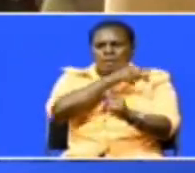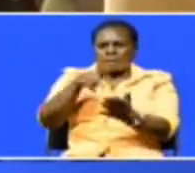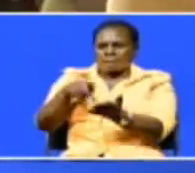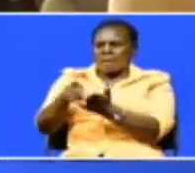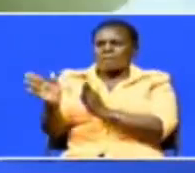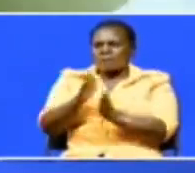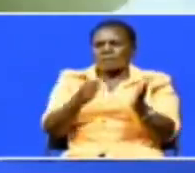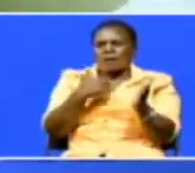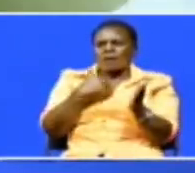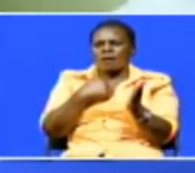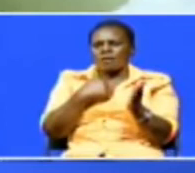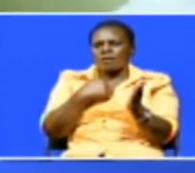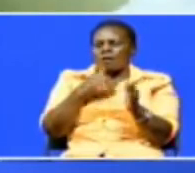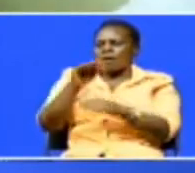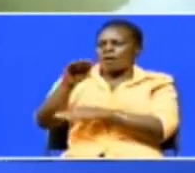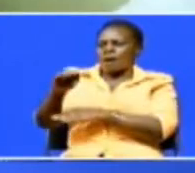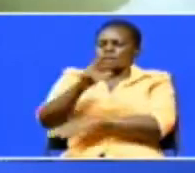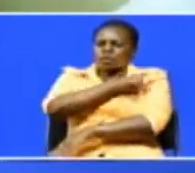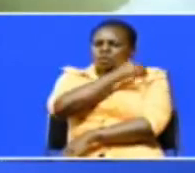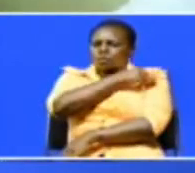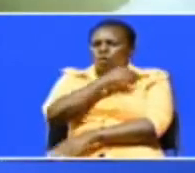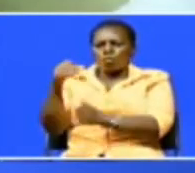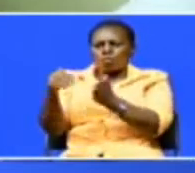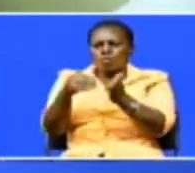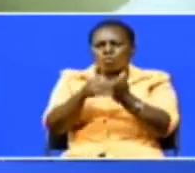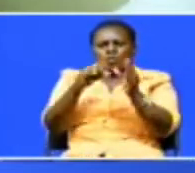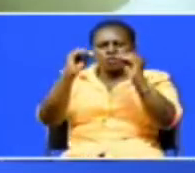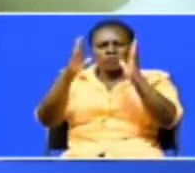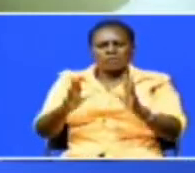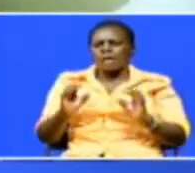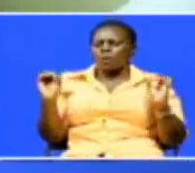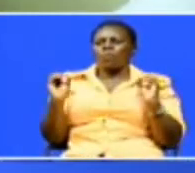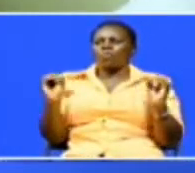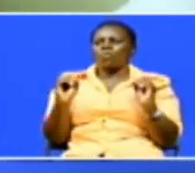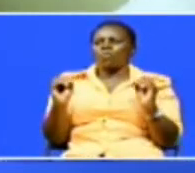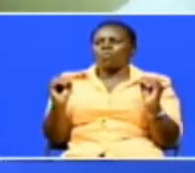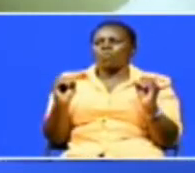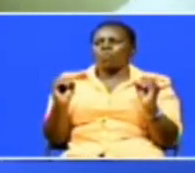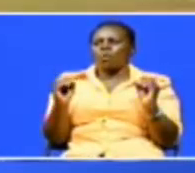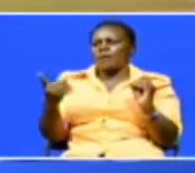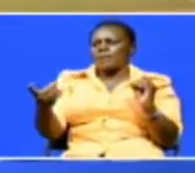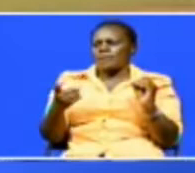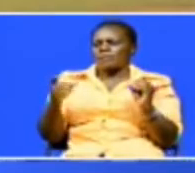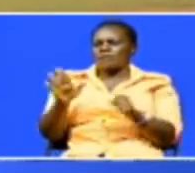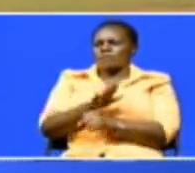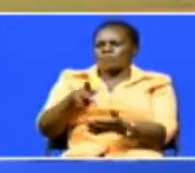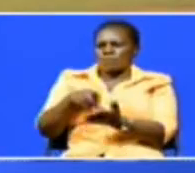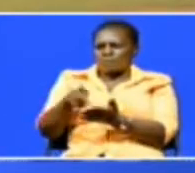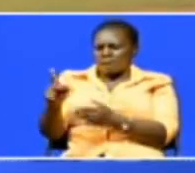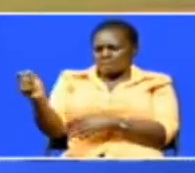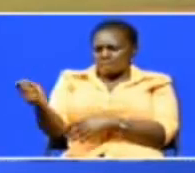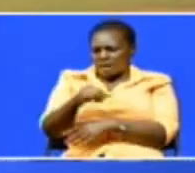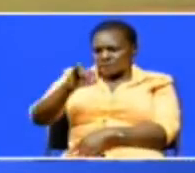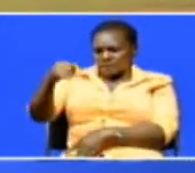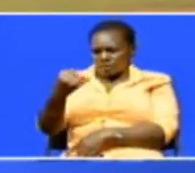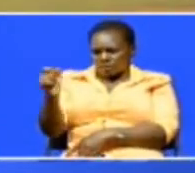plan soon. Ojing requested hospitals not to turn away sick teachers as their demands will be fully met. The payment of January